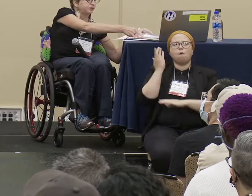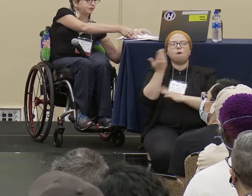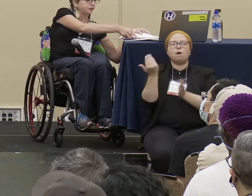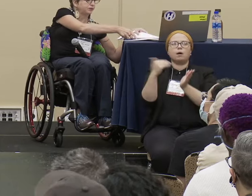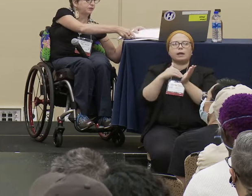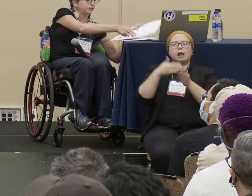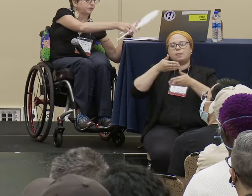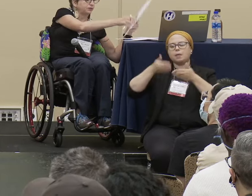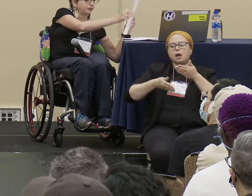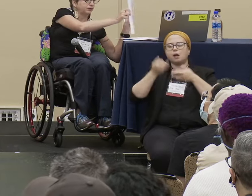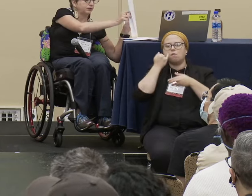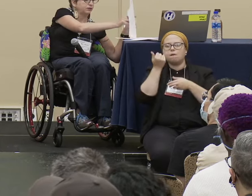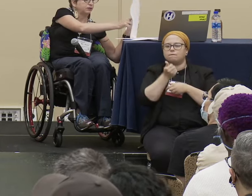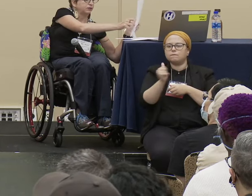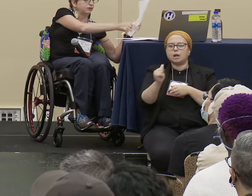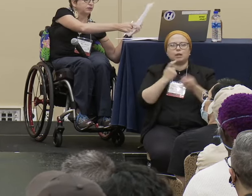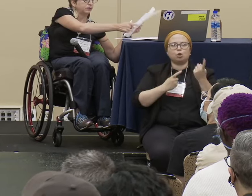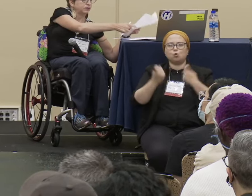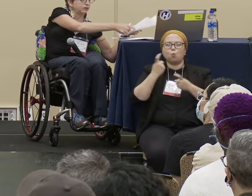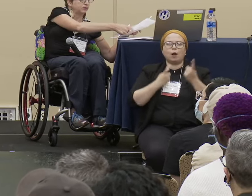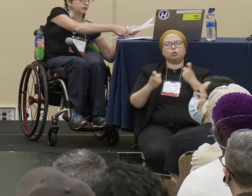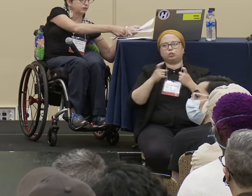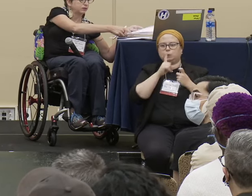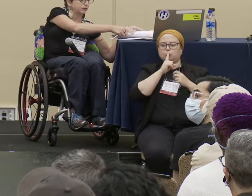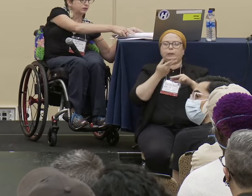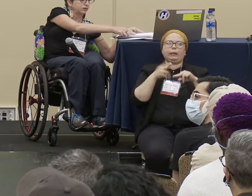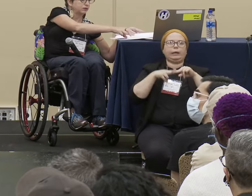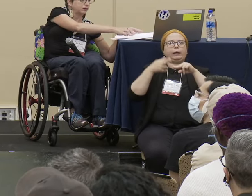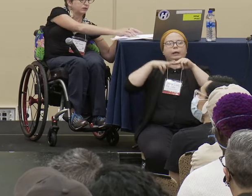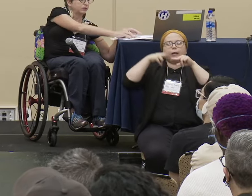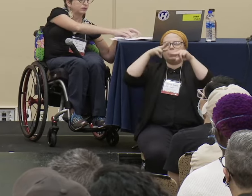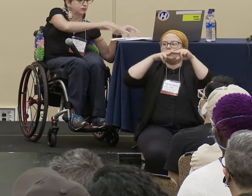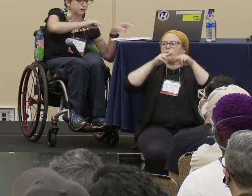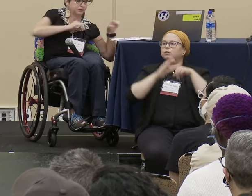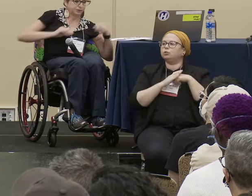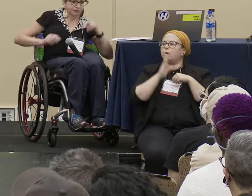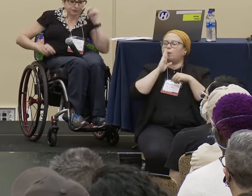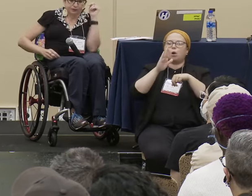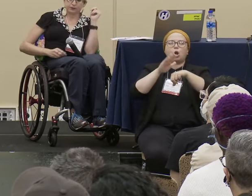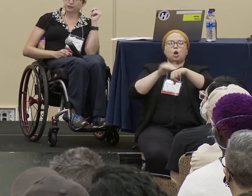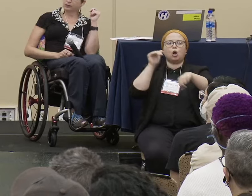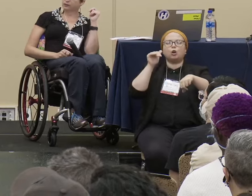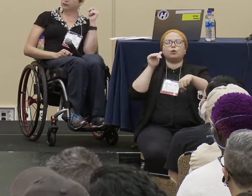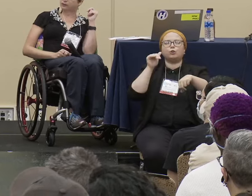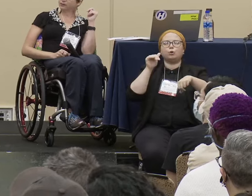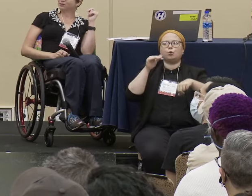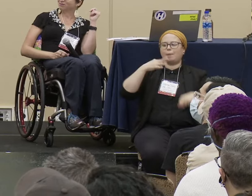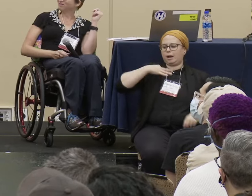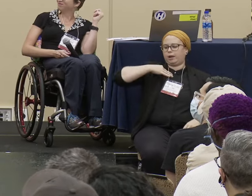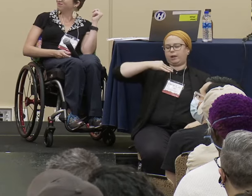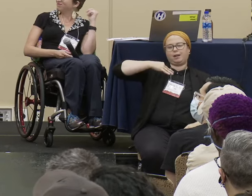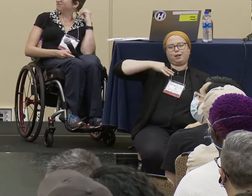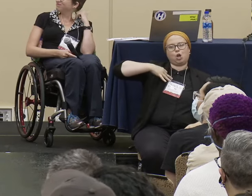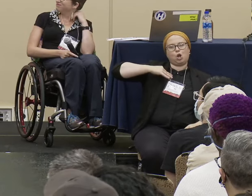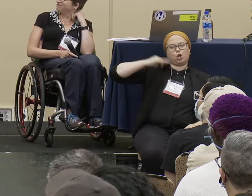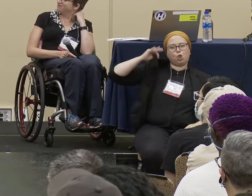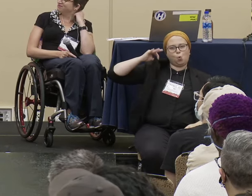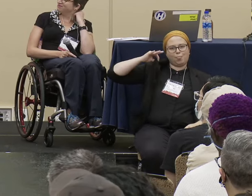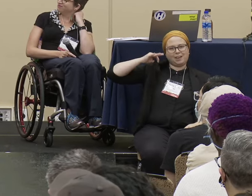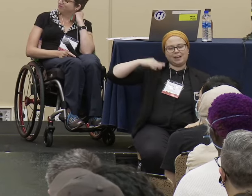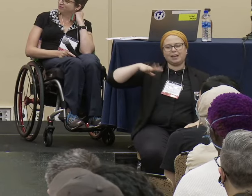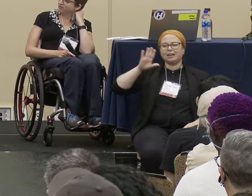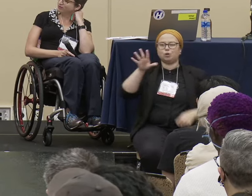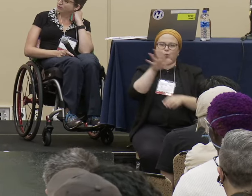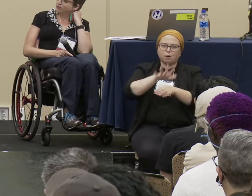some questions that are stacking up. I'm going to call on you by an article of clothing and sort of your